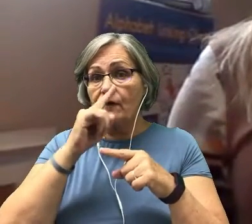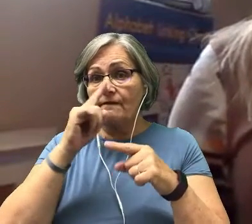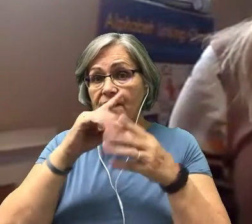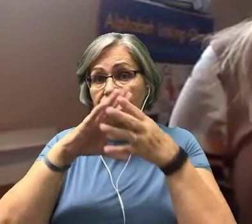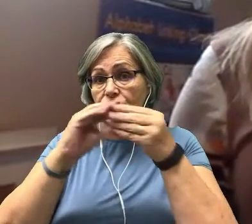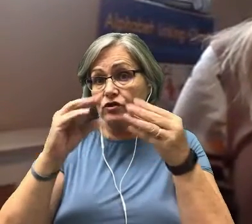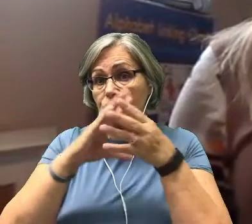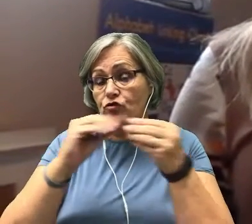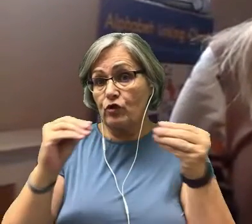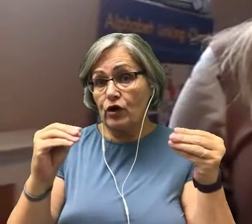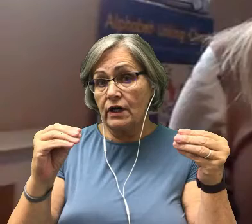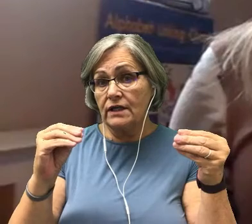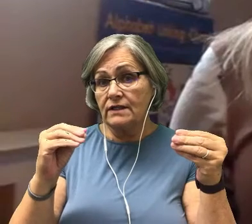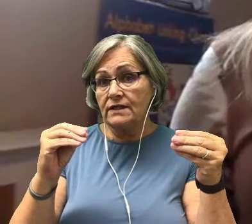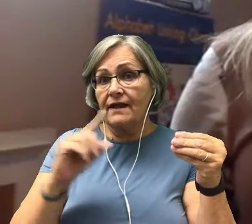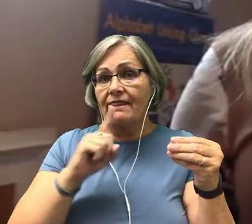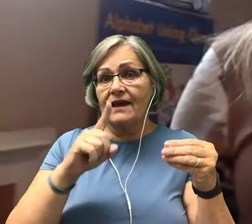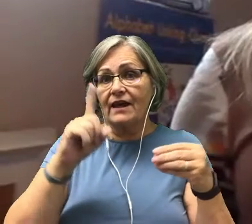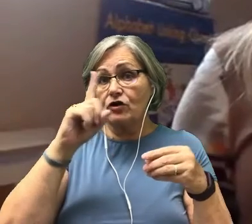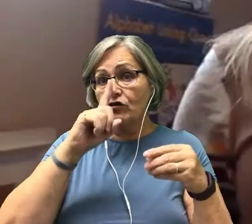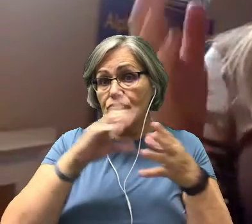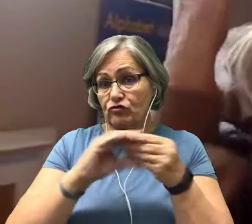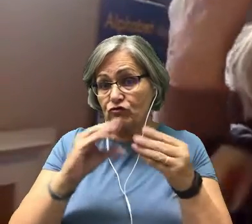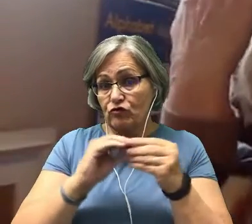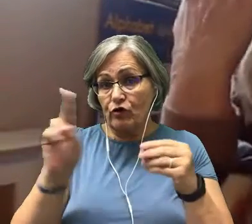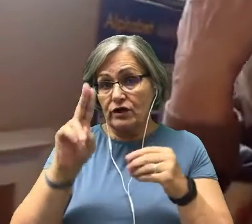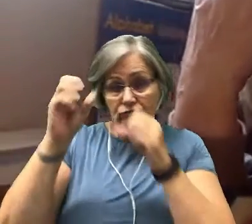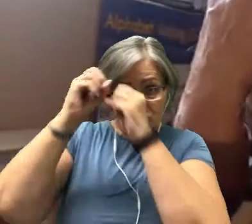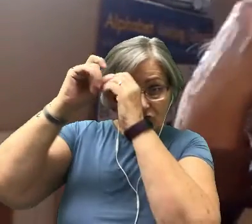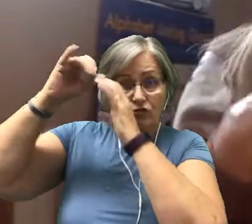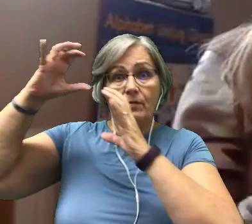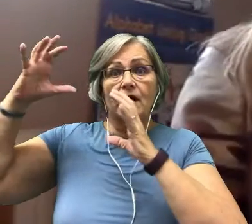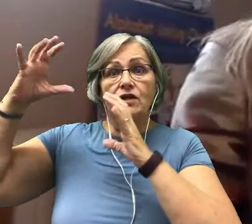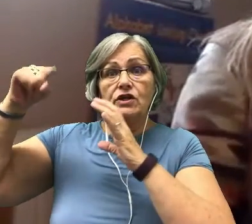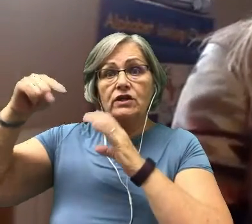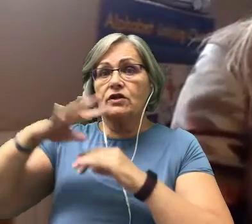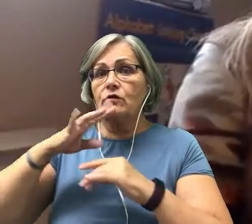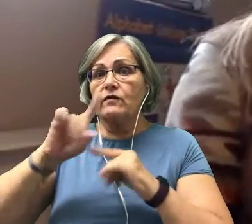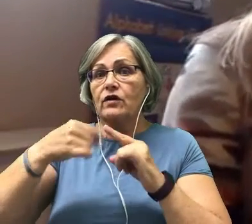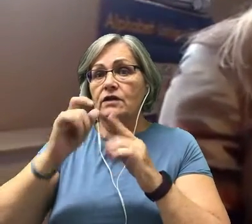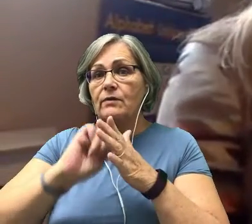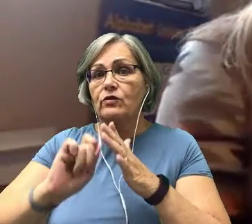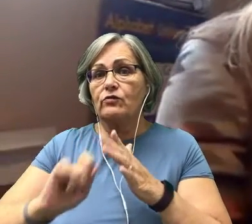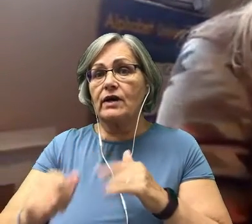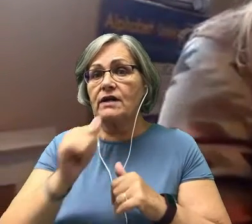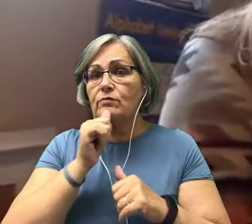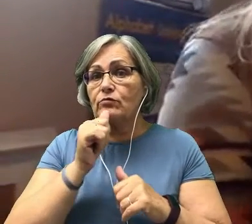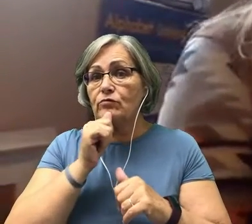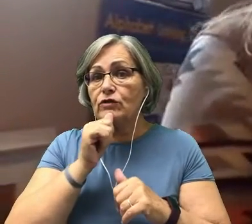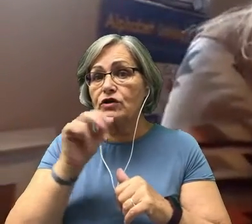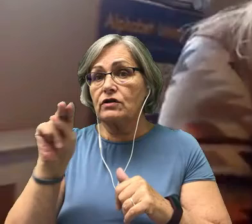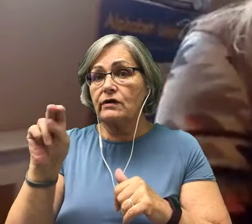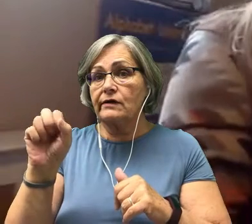stories. Fiction stories are stories that are using your imagination, and we've talked about writing personal narratives